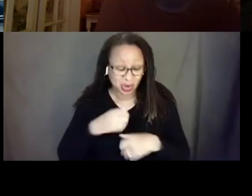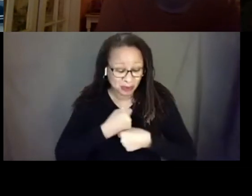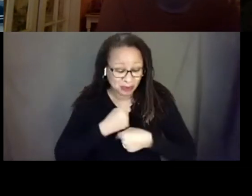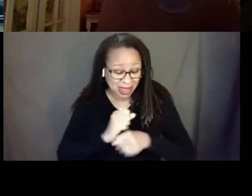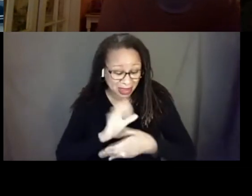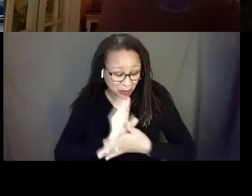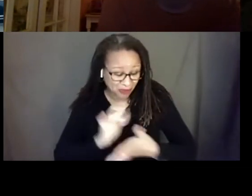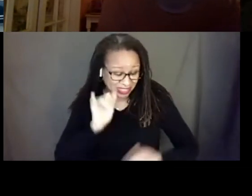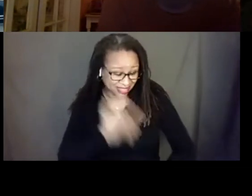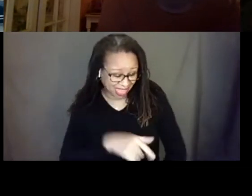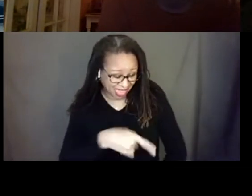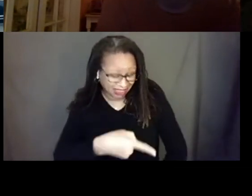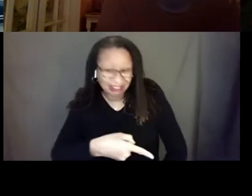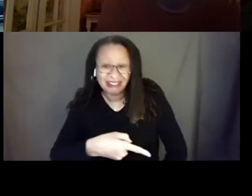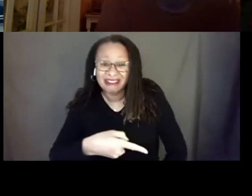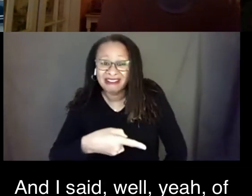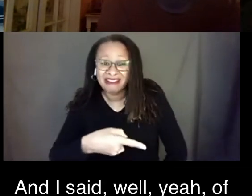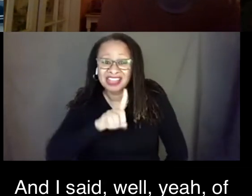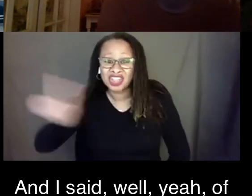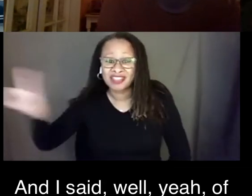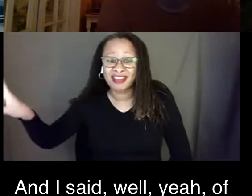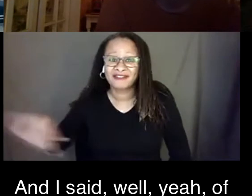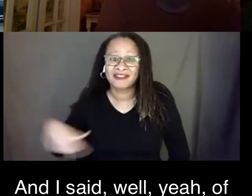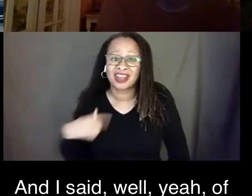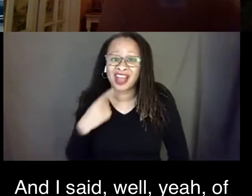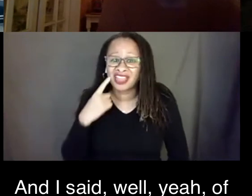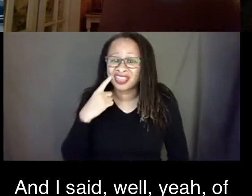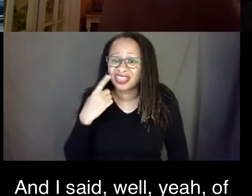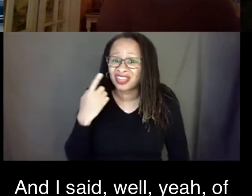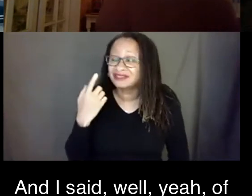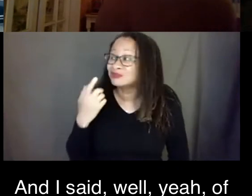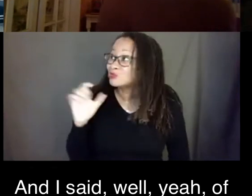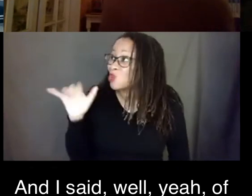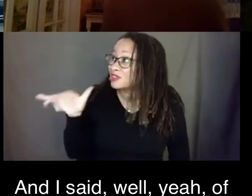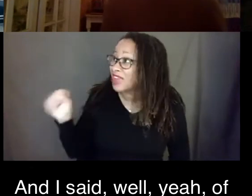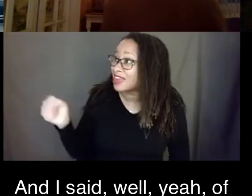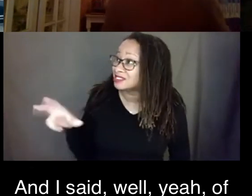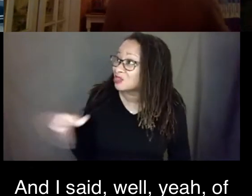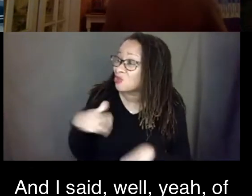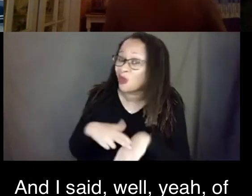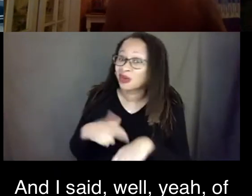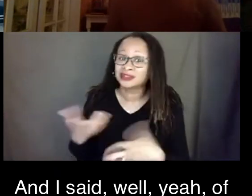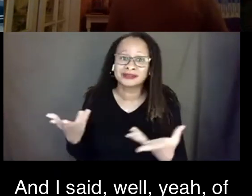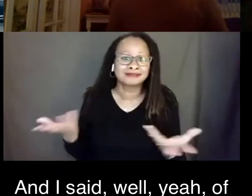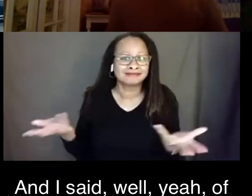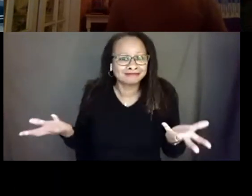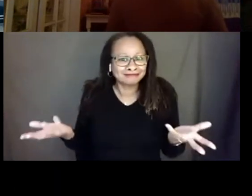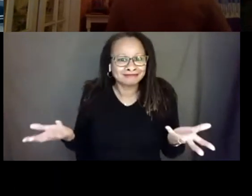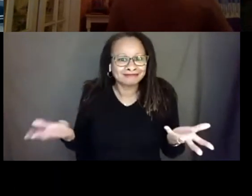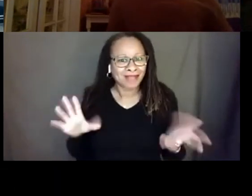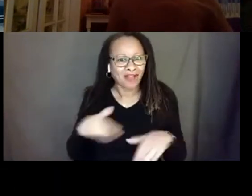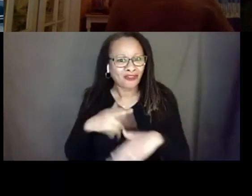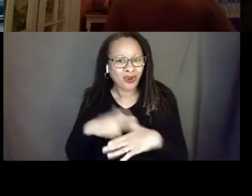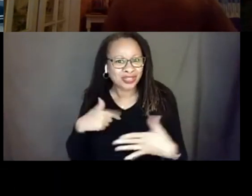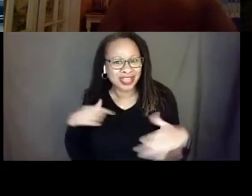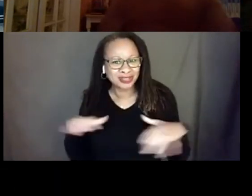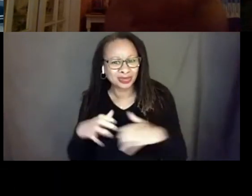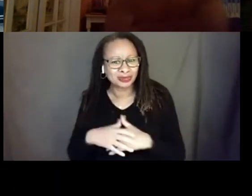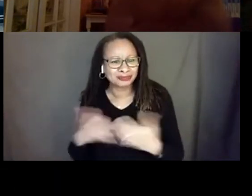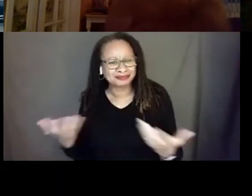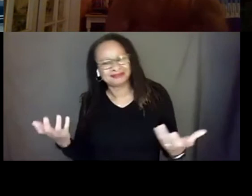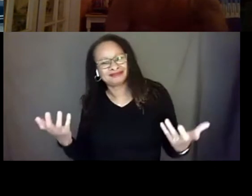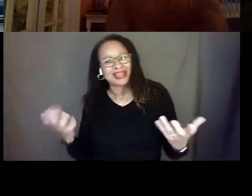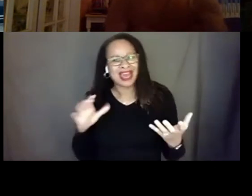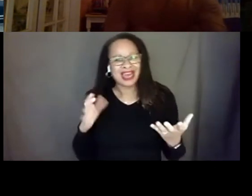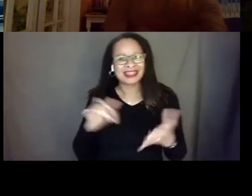and walked away. And I said, "Well, yeah, of course. Like, of course I would. I mean, this is